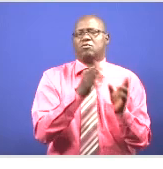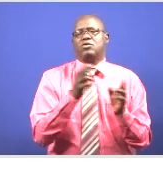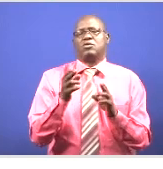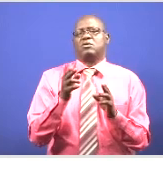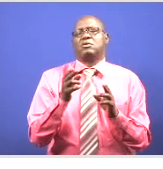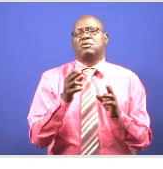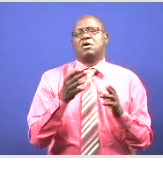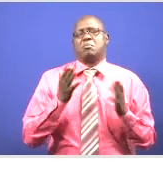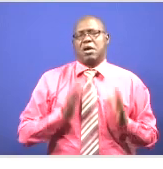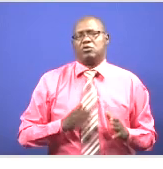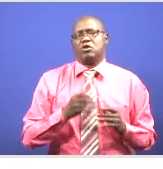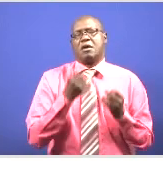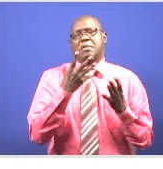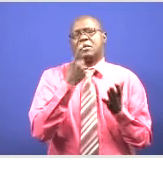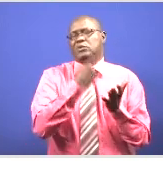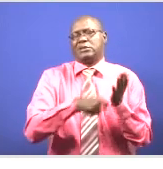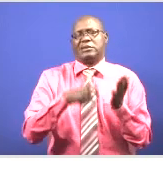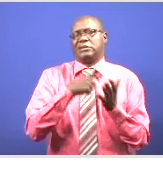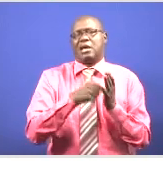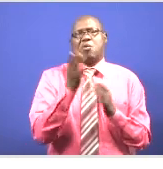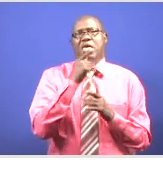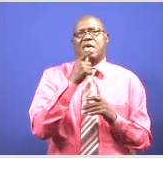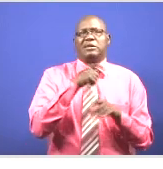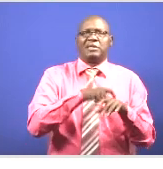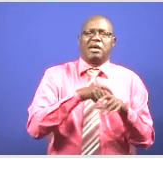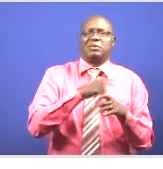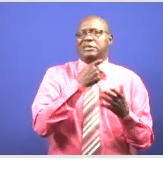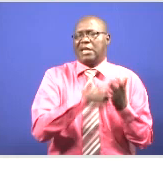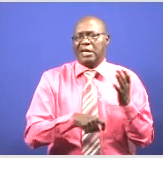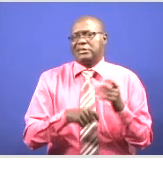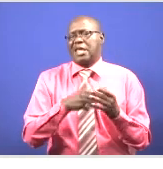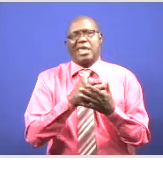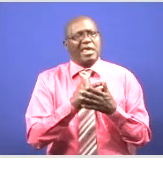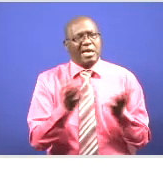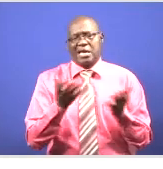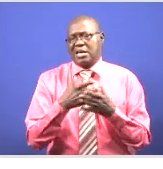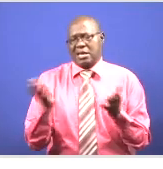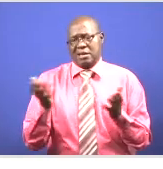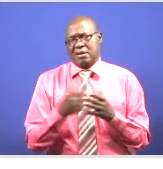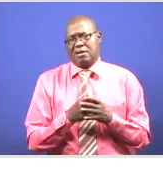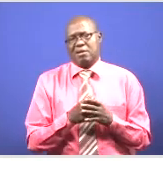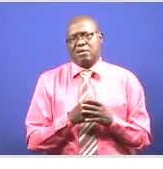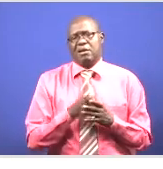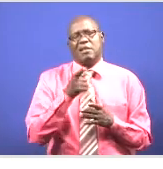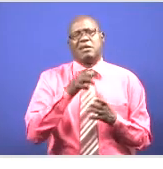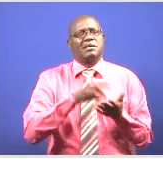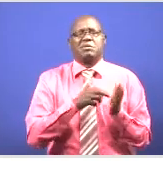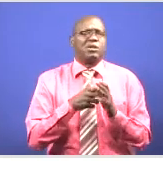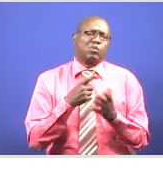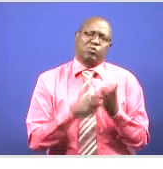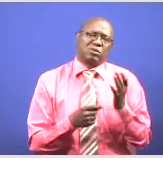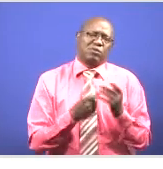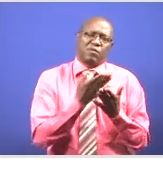saying, you know, we are going to be taxed, our airtime, you know, our everything. Kindly explain to the common Mwananchi, what does this mean for